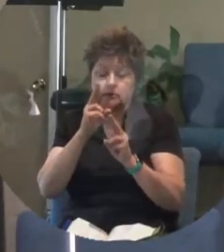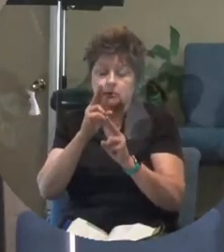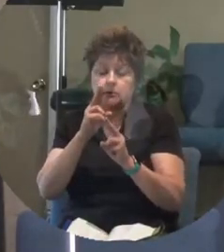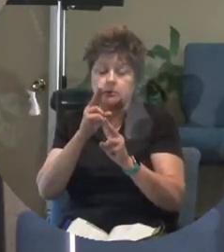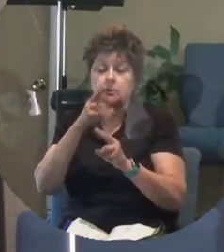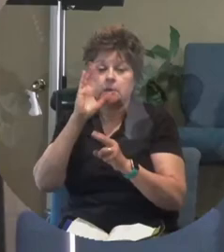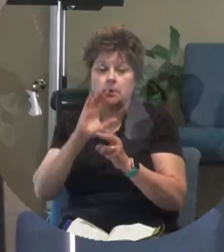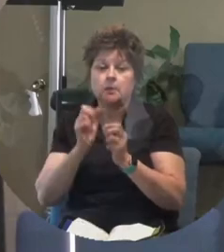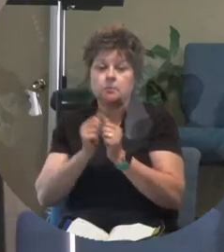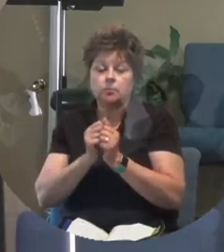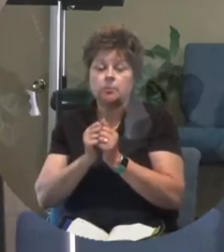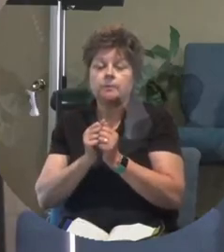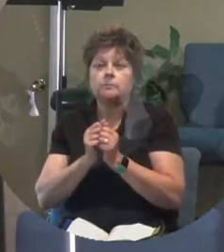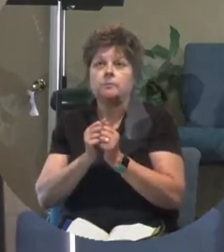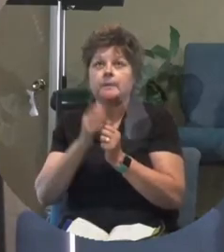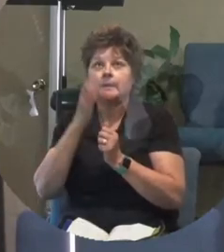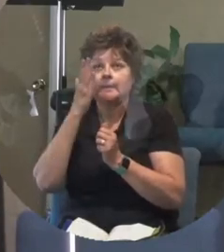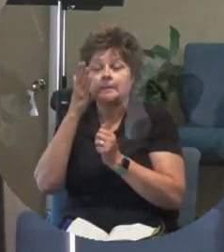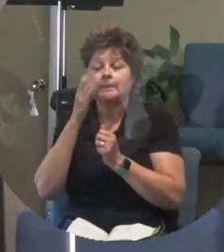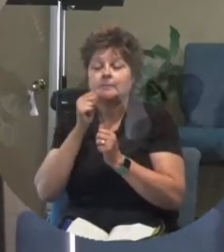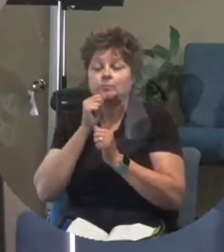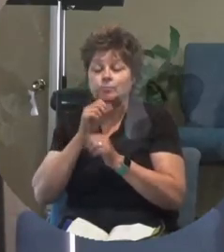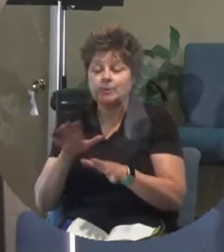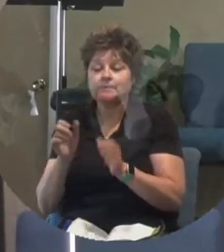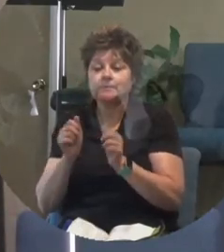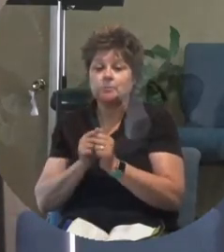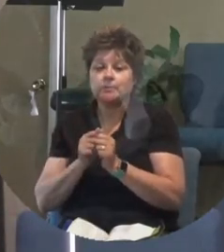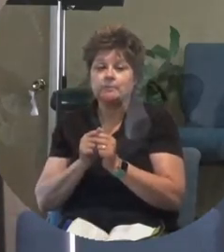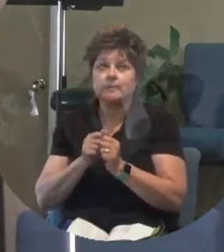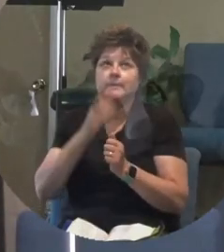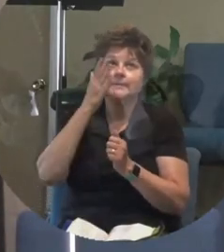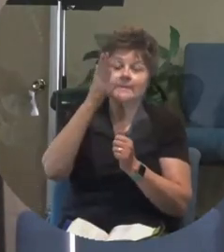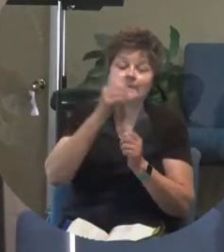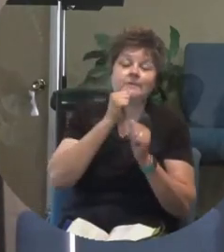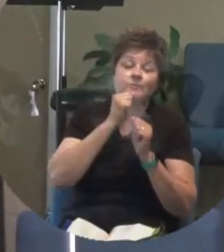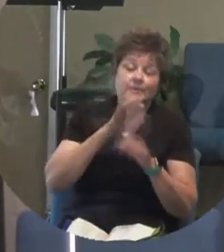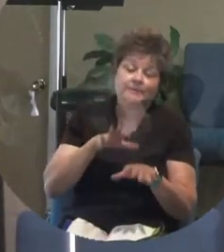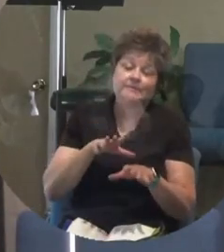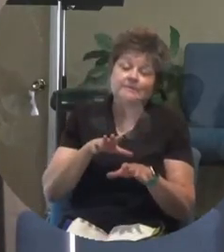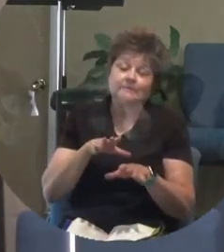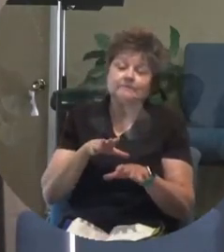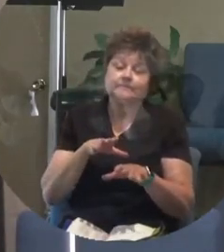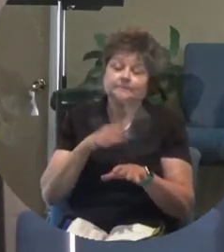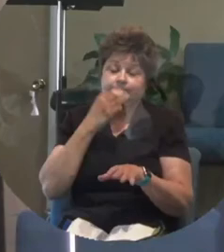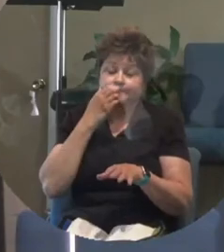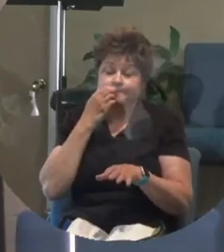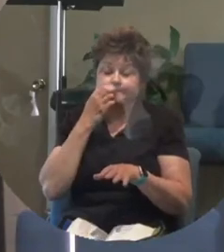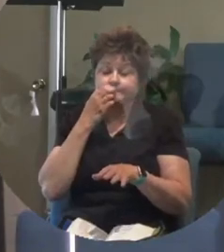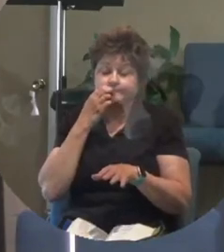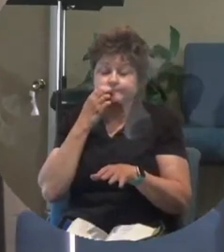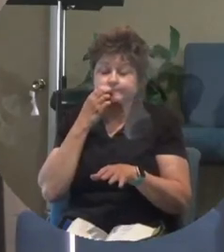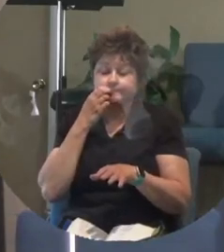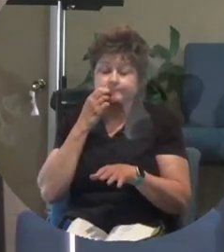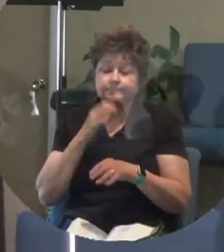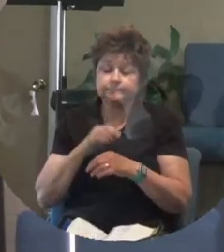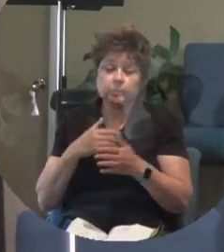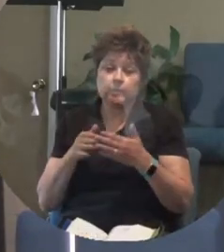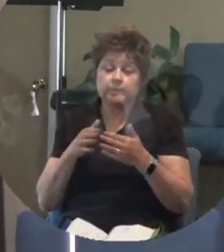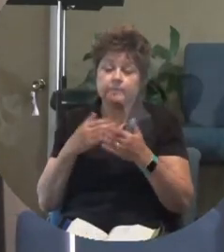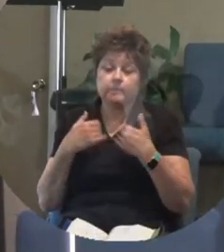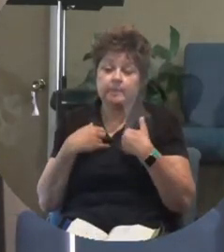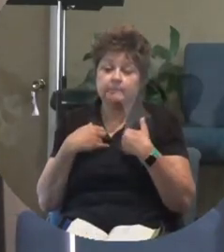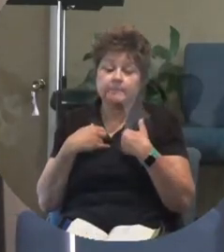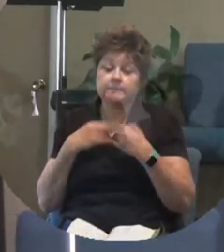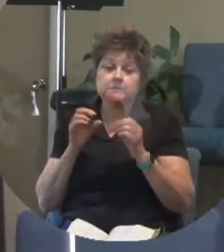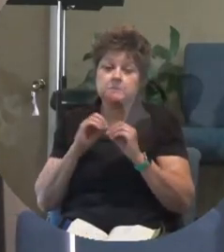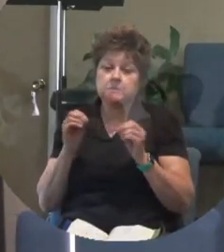with. Because here's the key. He's blessed it. He's blessed you with it. And that's no different than